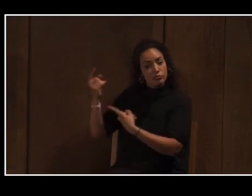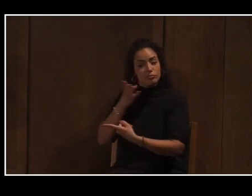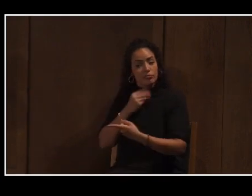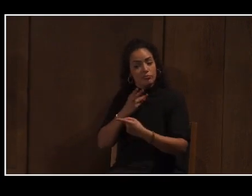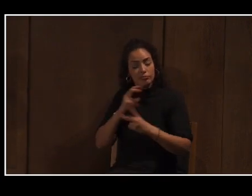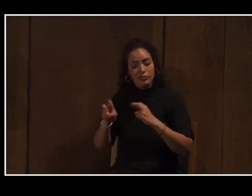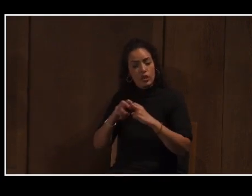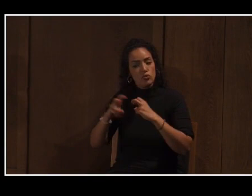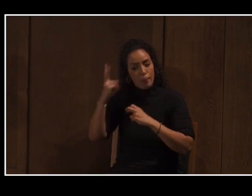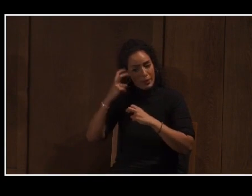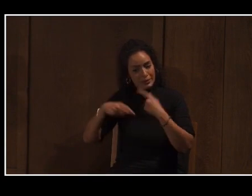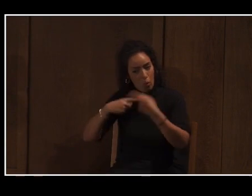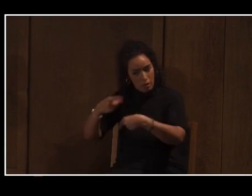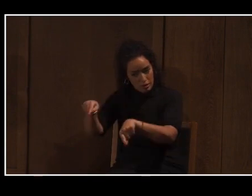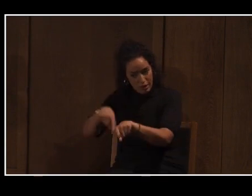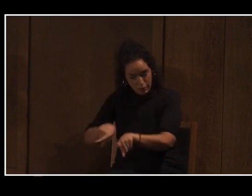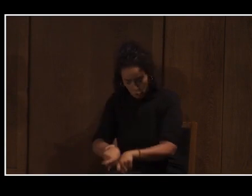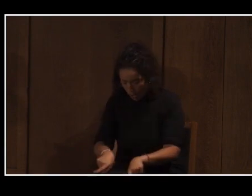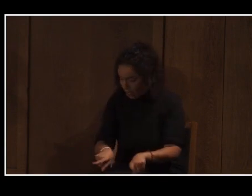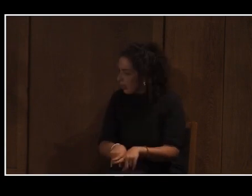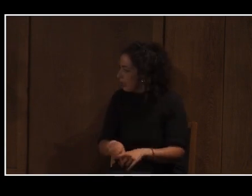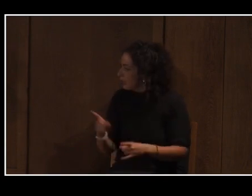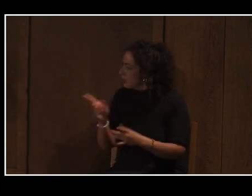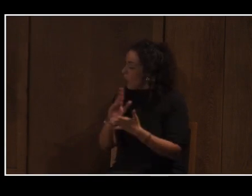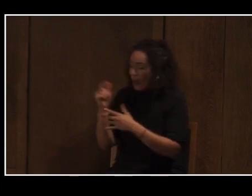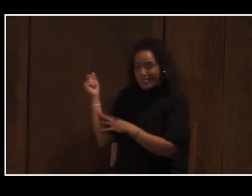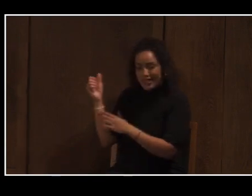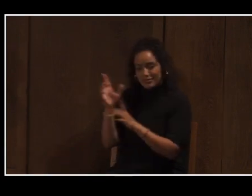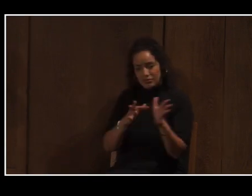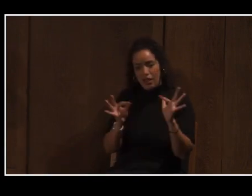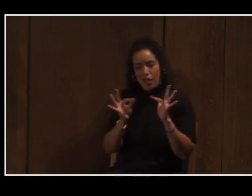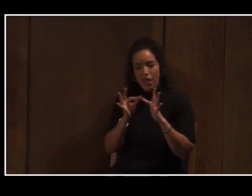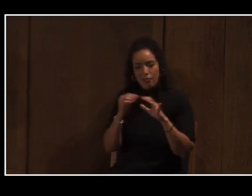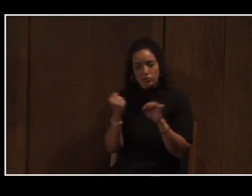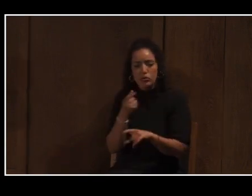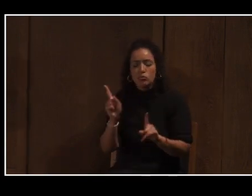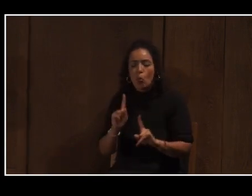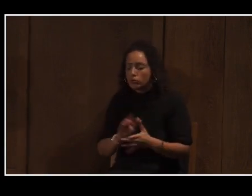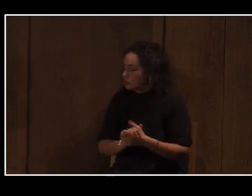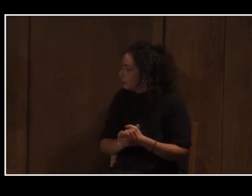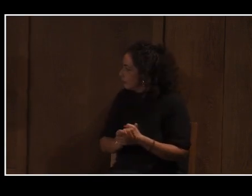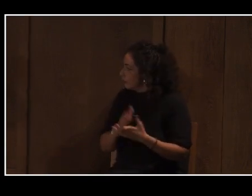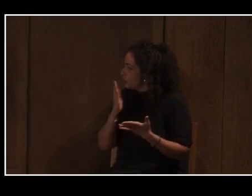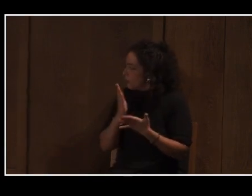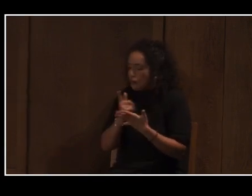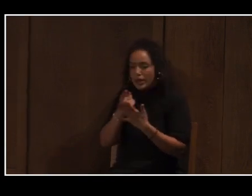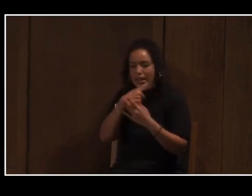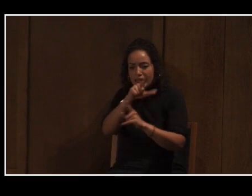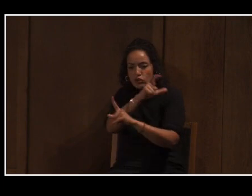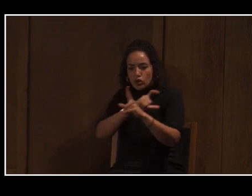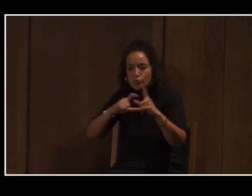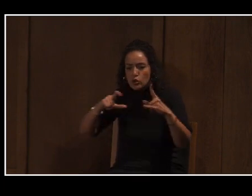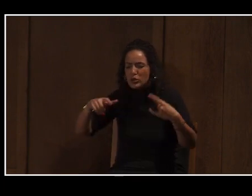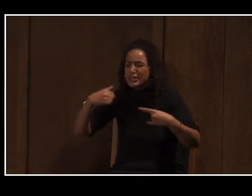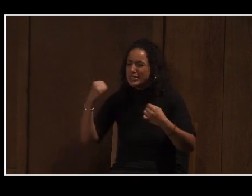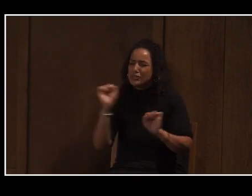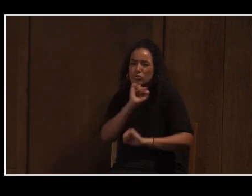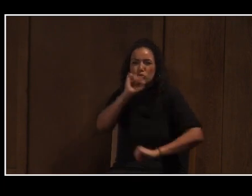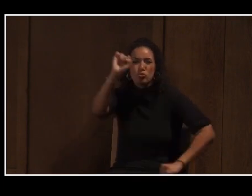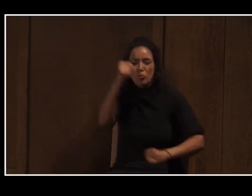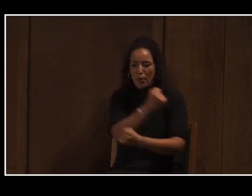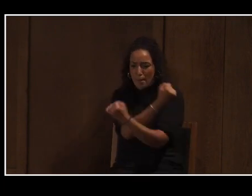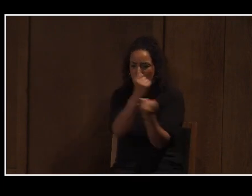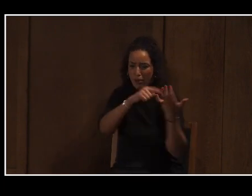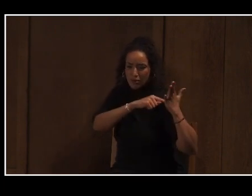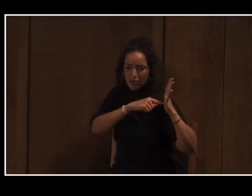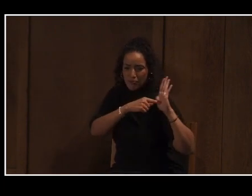transportation system as well. And basically, what Mapaton taught us was several things. First of all, your community is your superpower. The second